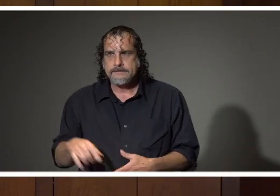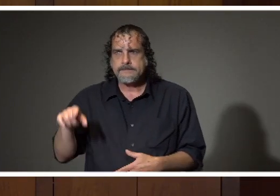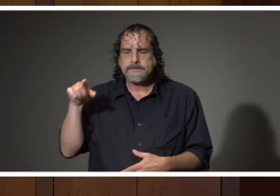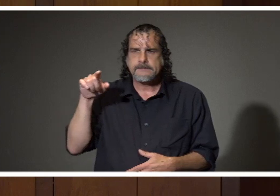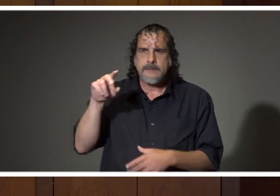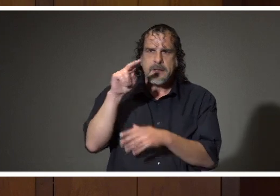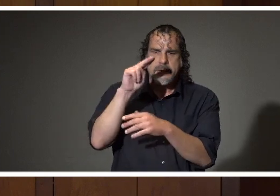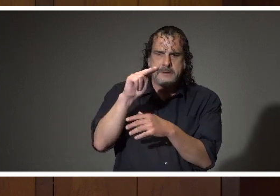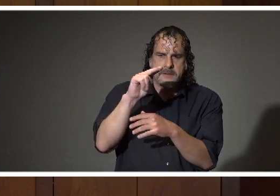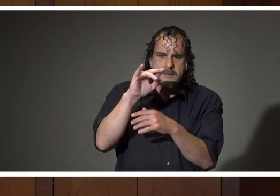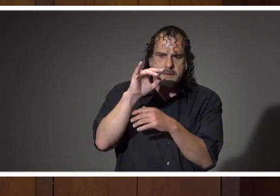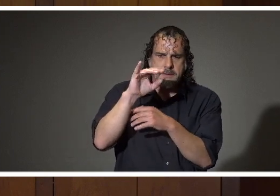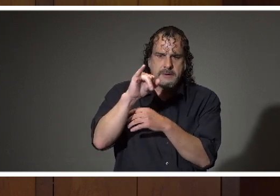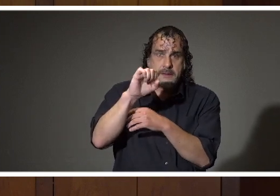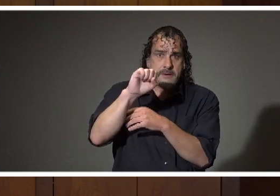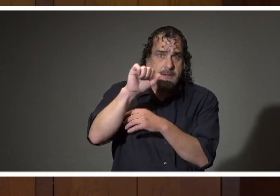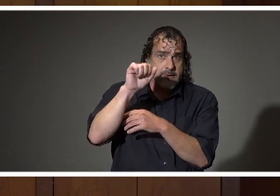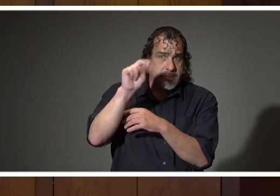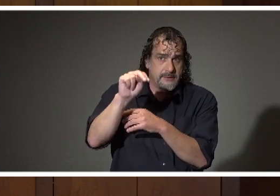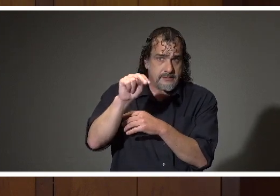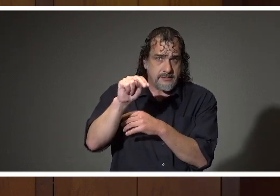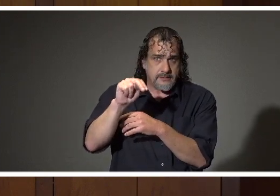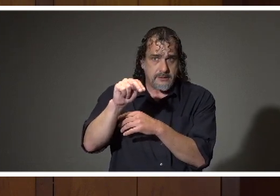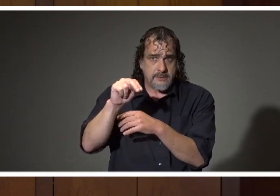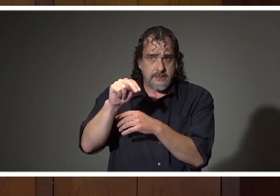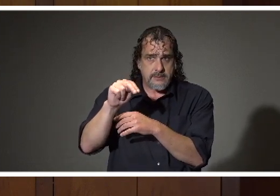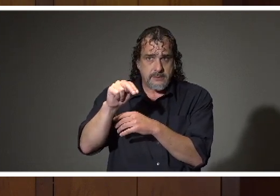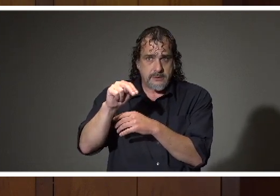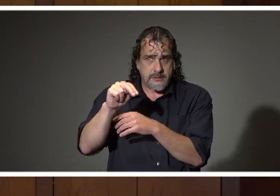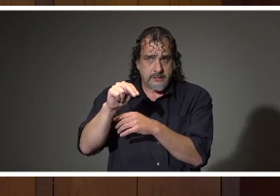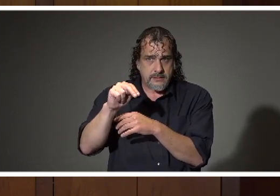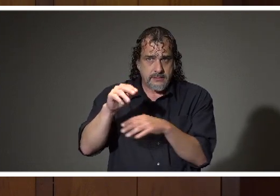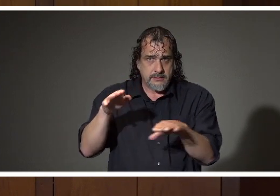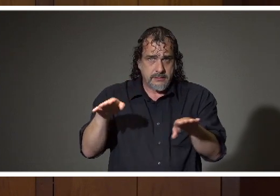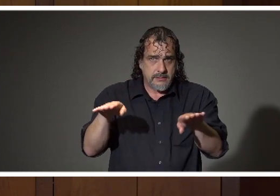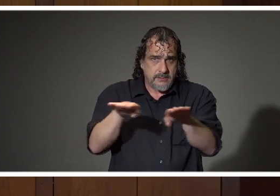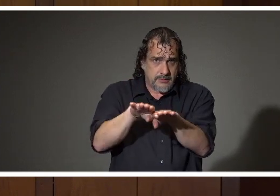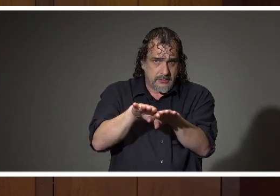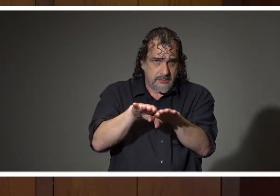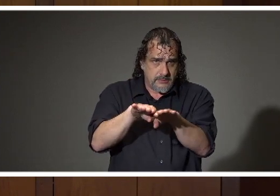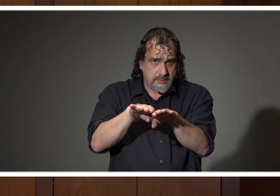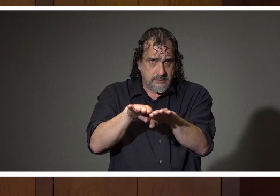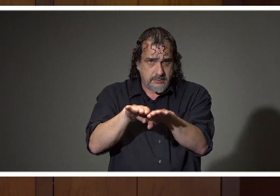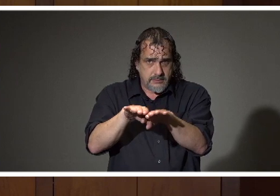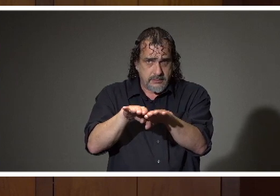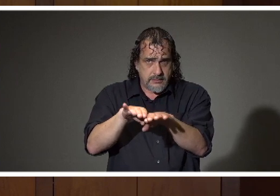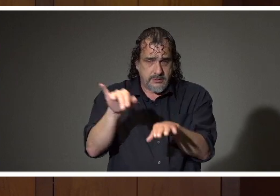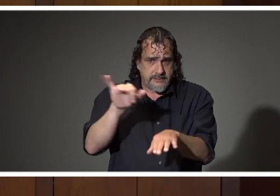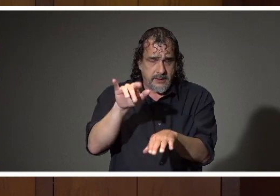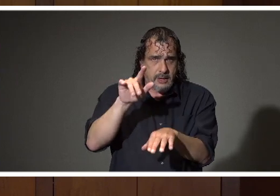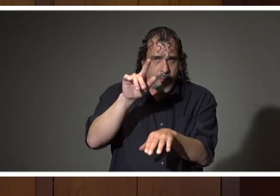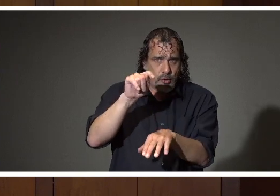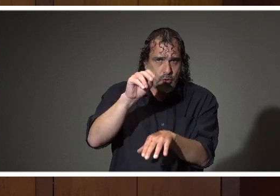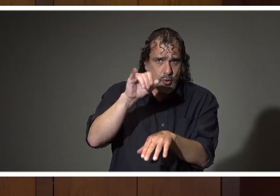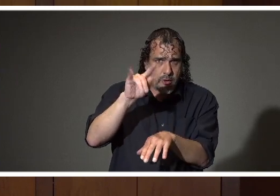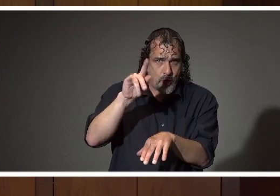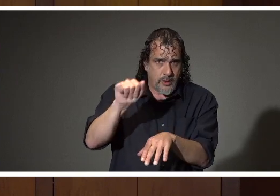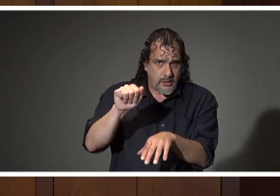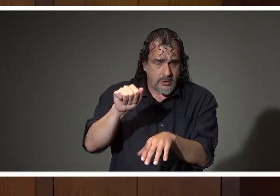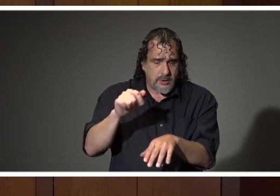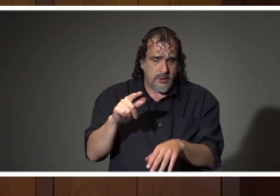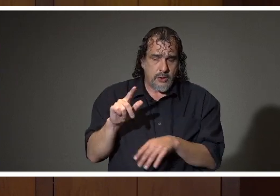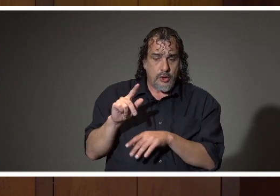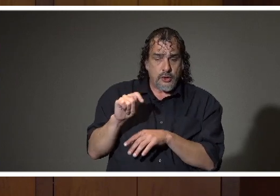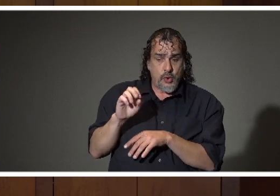Nissan has obviously put production on hold. Same thing with Toyota. But Toyota